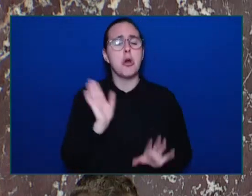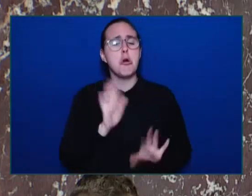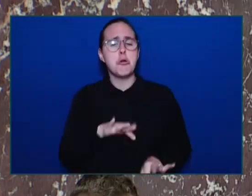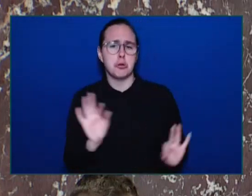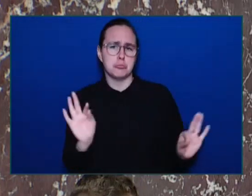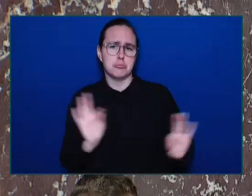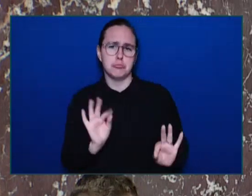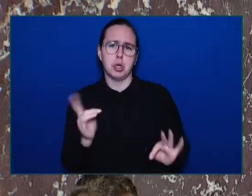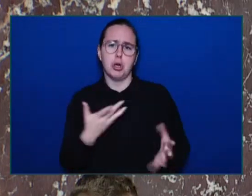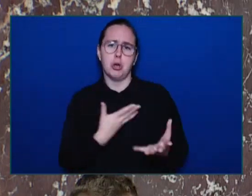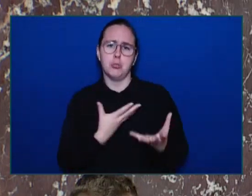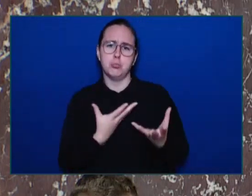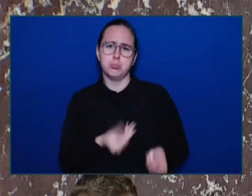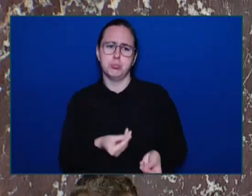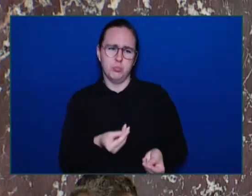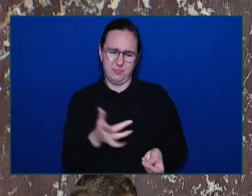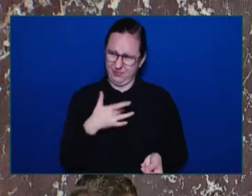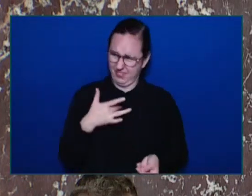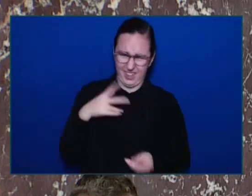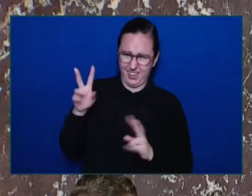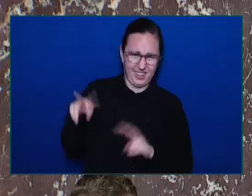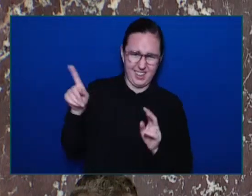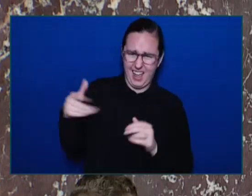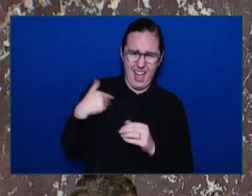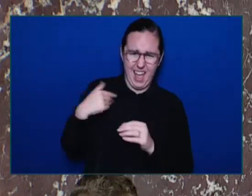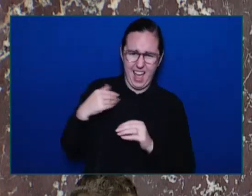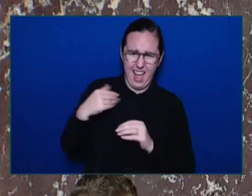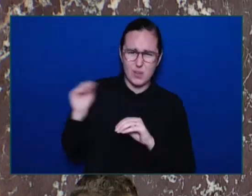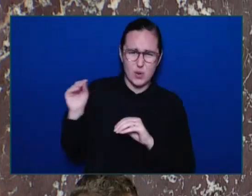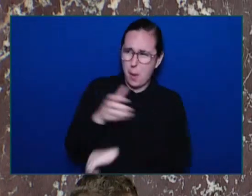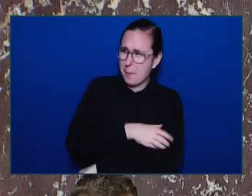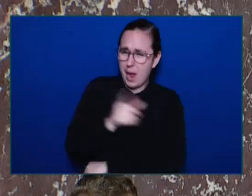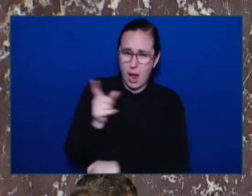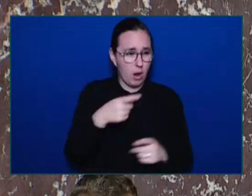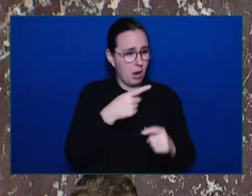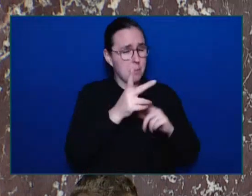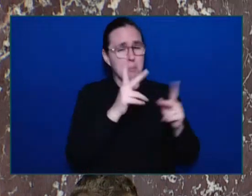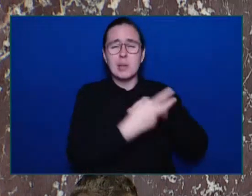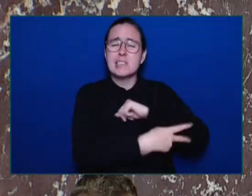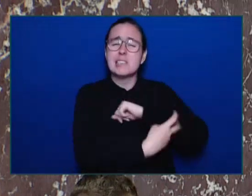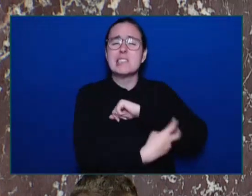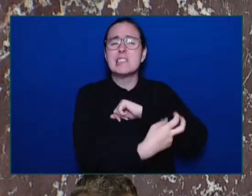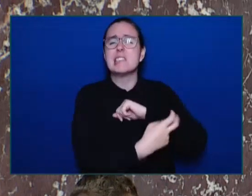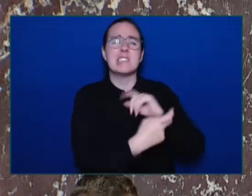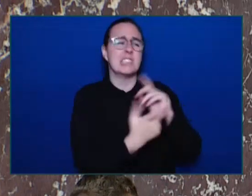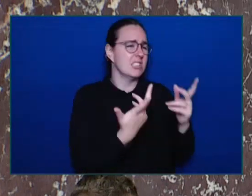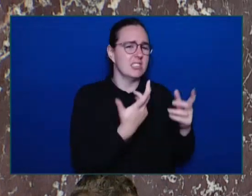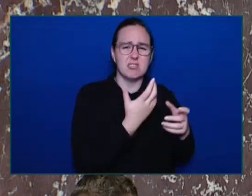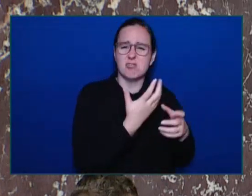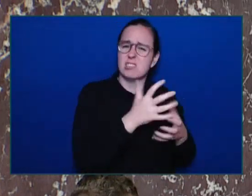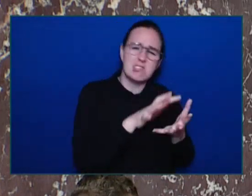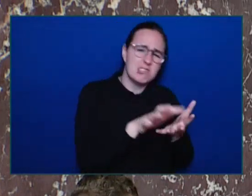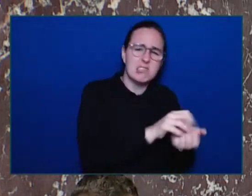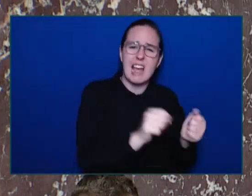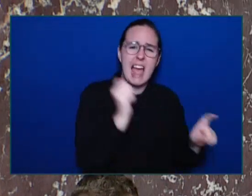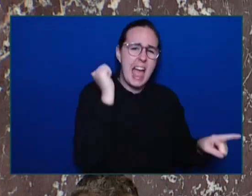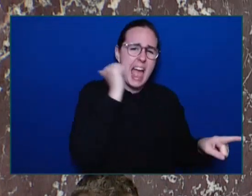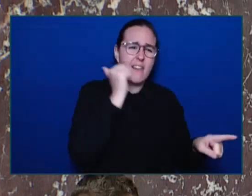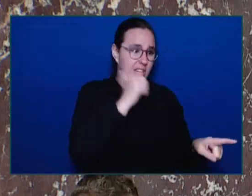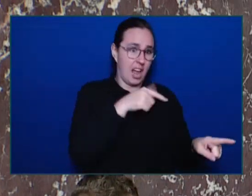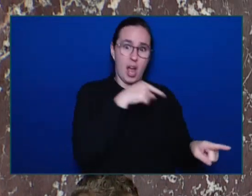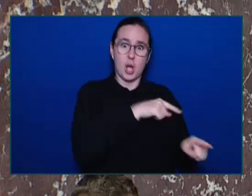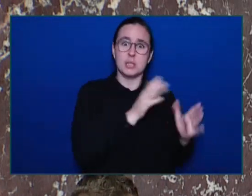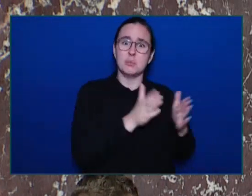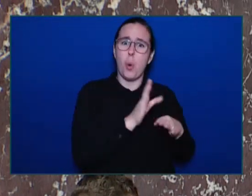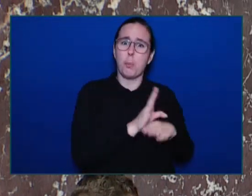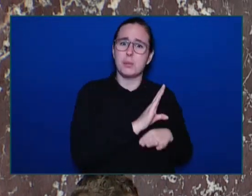basis. Small businesses are being pummeled as people feel unsafe shopping downtown and on